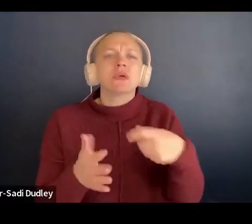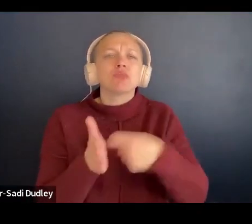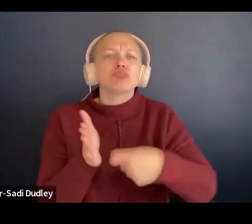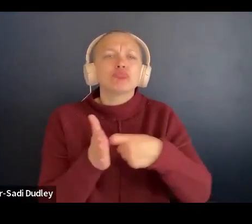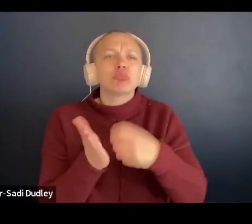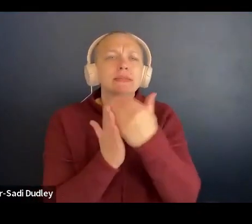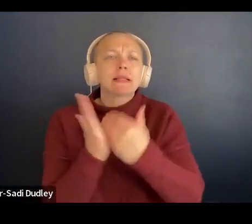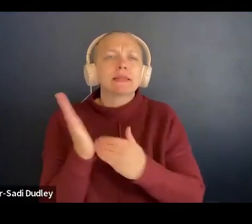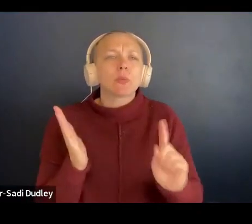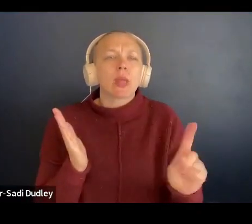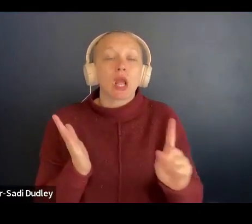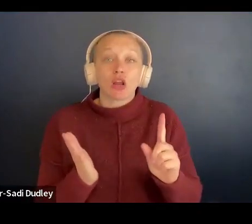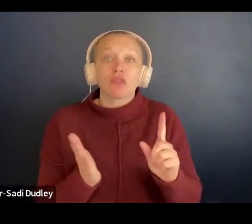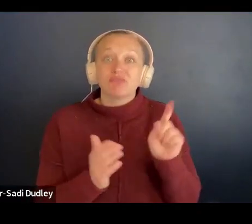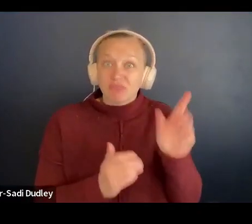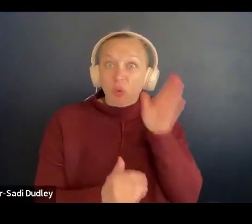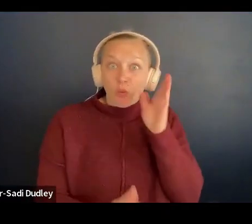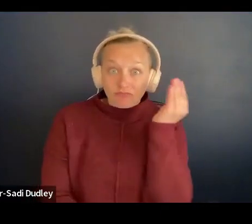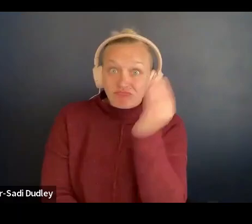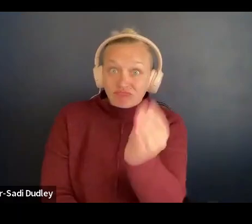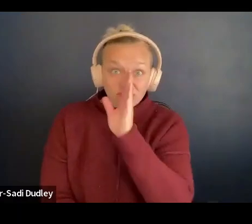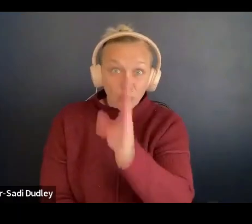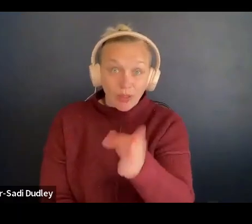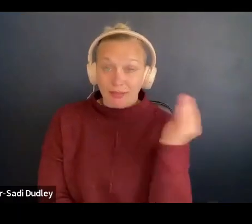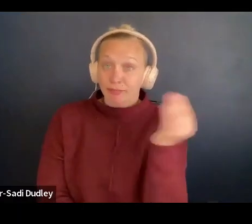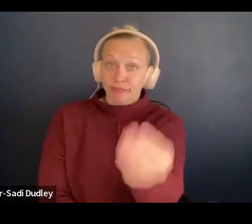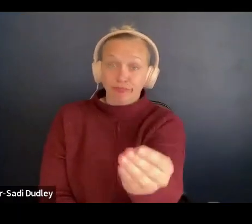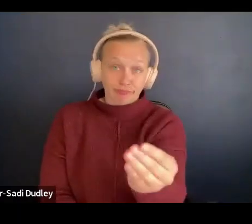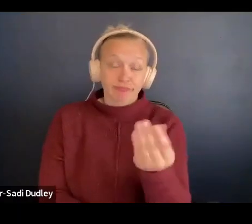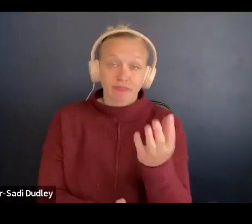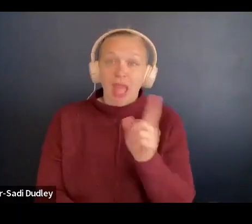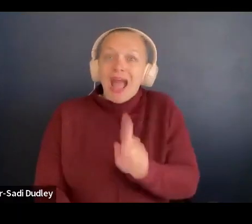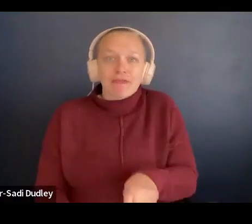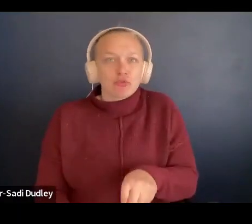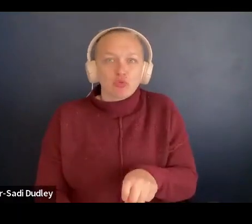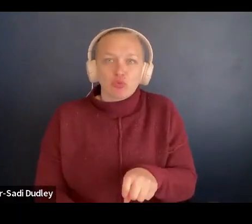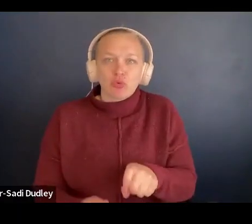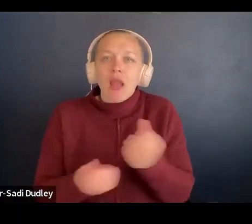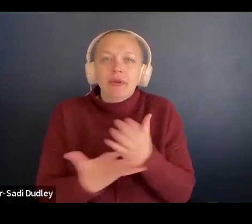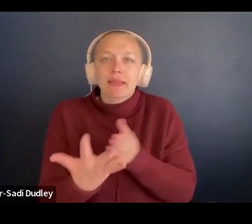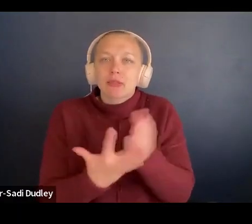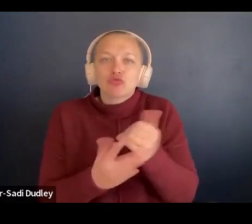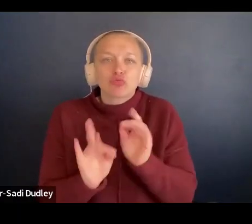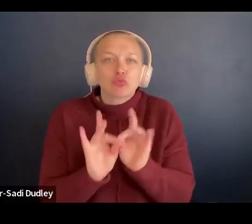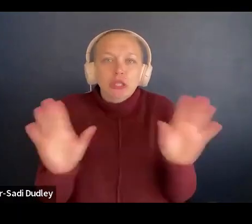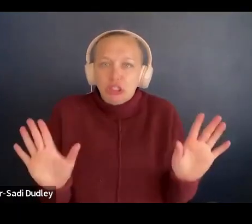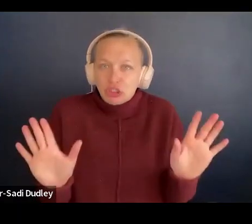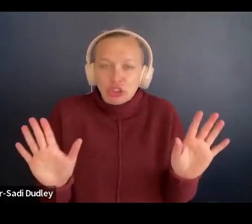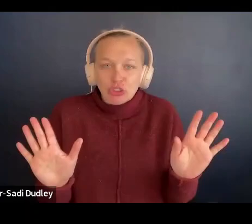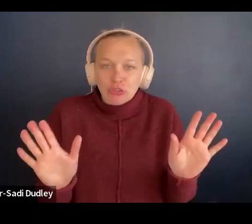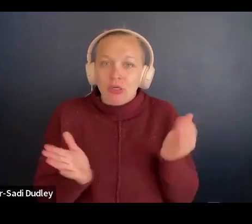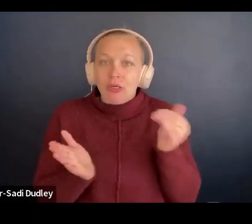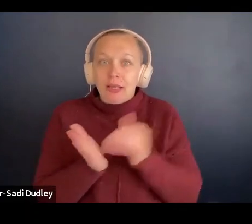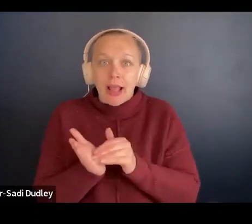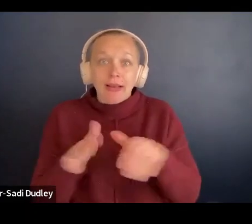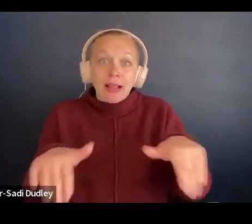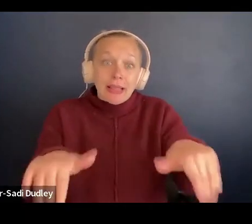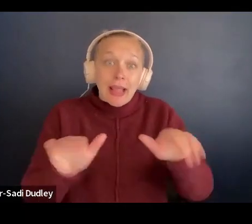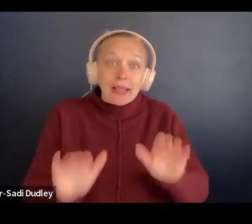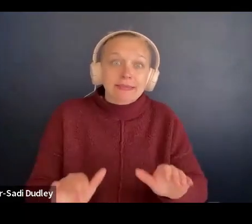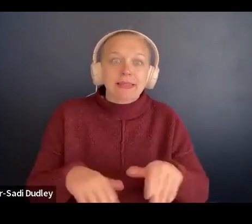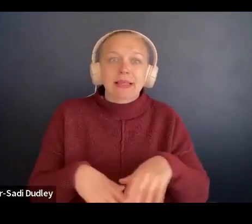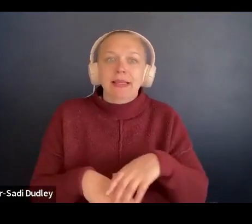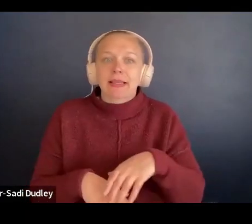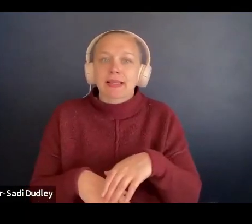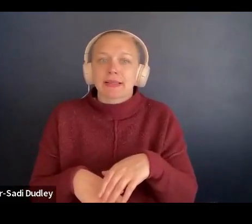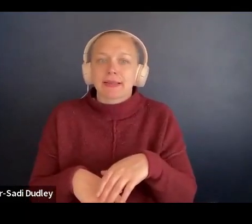price lists. You can see a casket price list, an outer burial container price list. Again, you can call and get that over the phone.